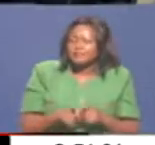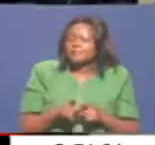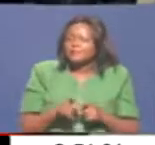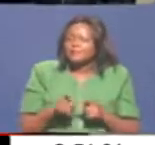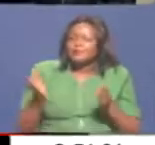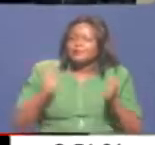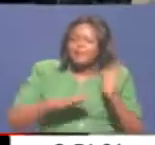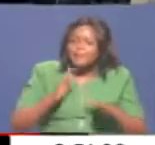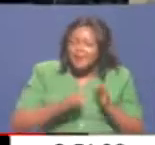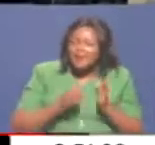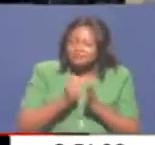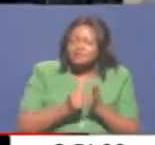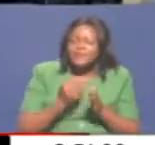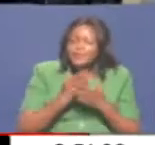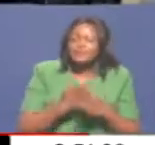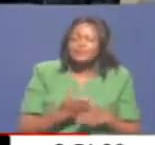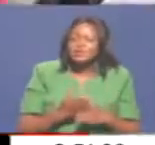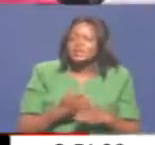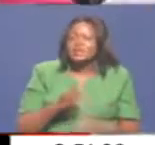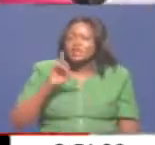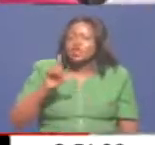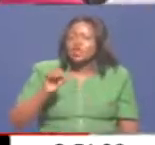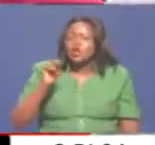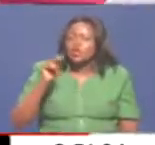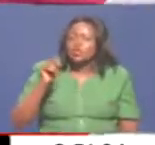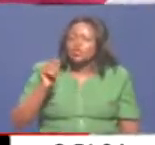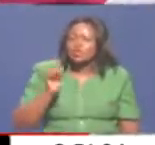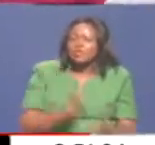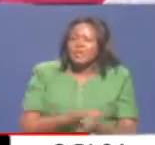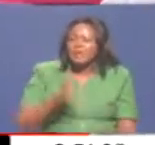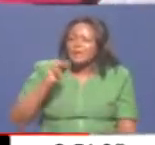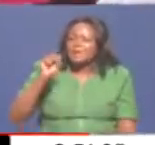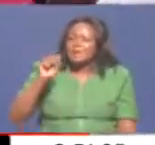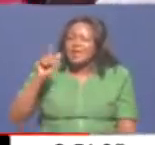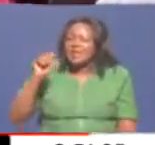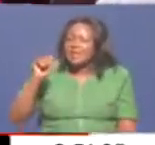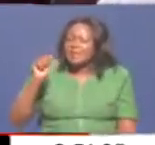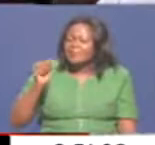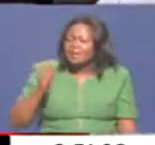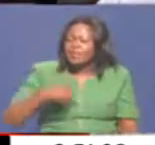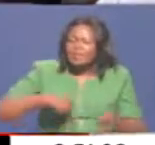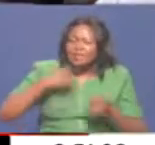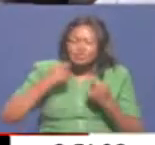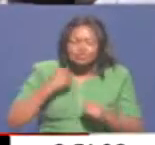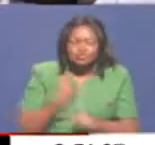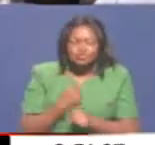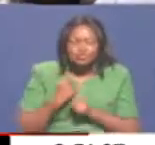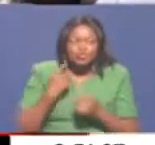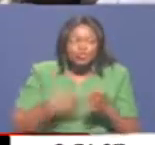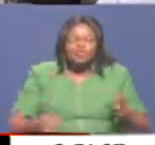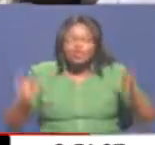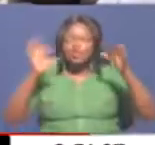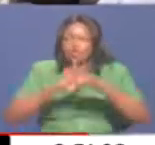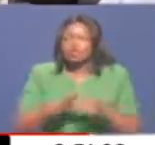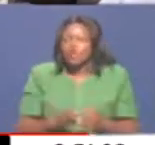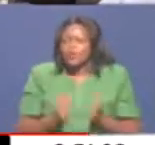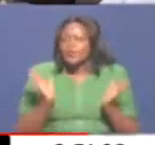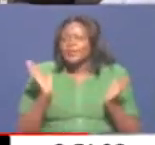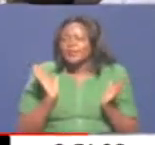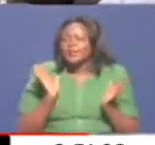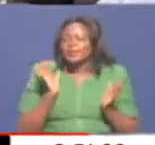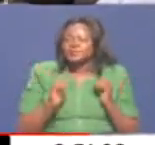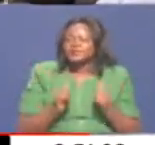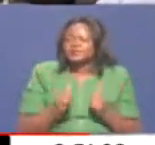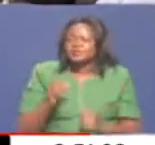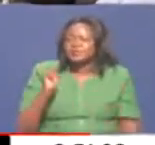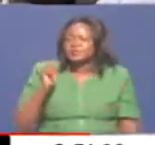of the railway between Longonot and Malaba. Now what we are trying to do is to connect the Blood Gauge, which is SGR